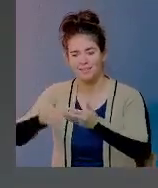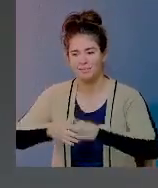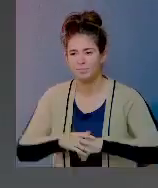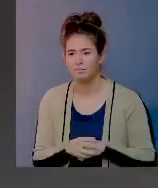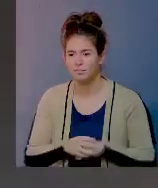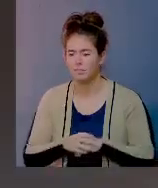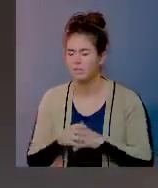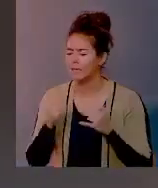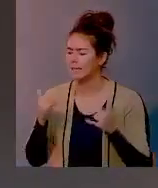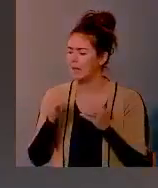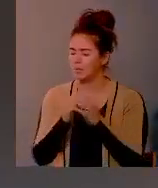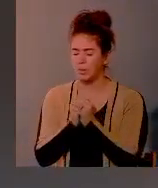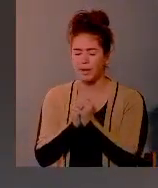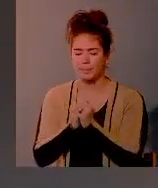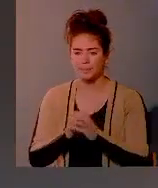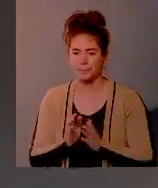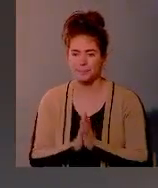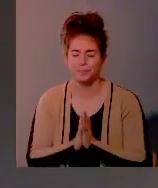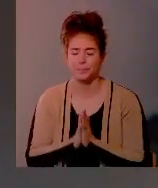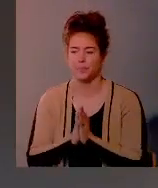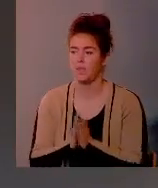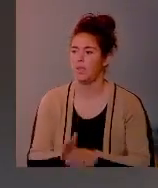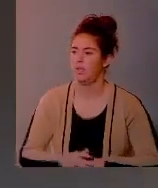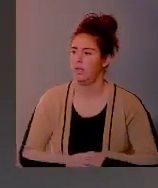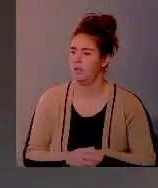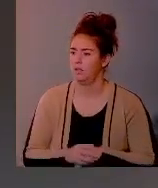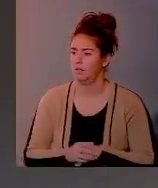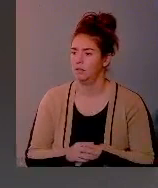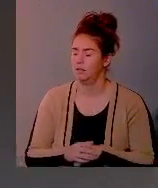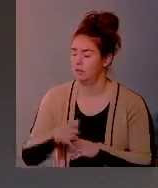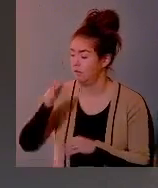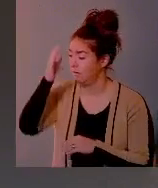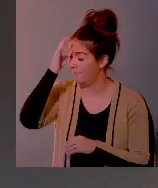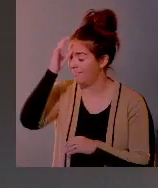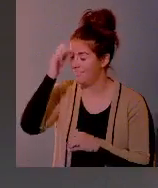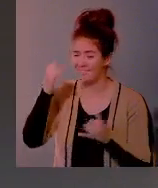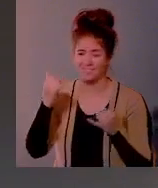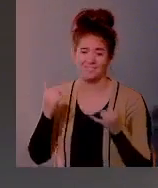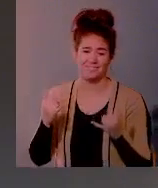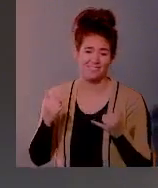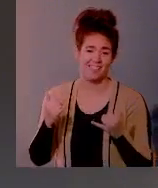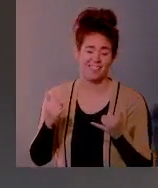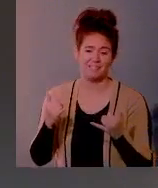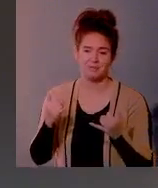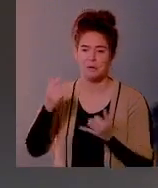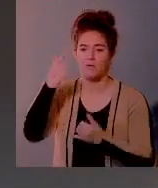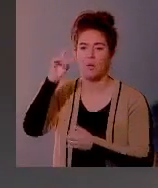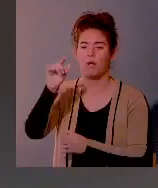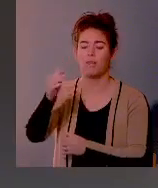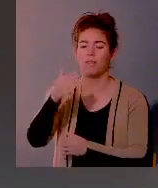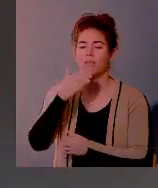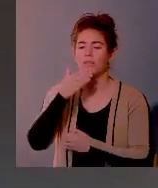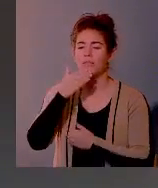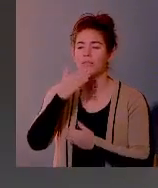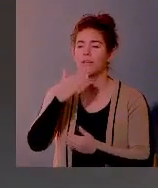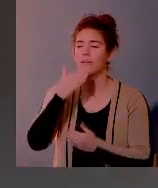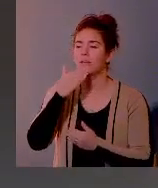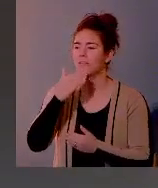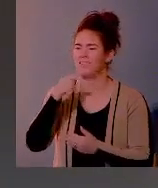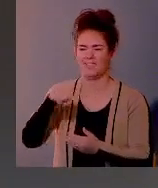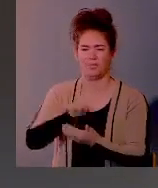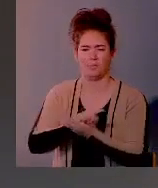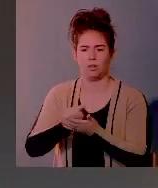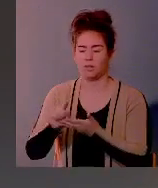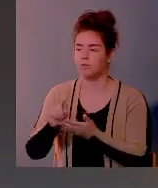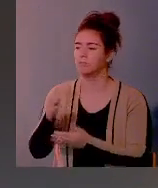Father, this is a day of thanksgiving. This has been a week of thanksgiving. And